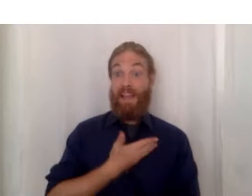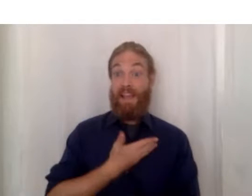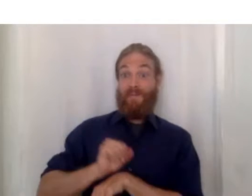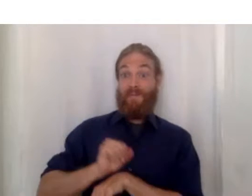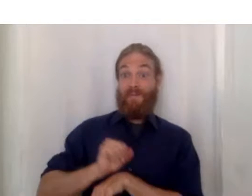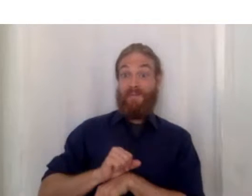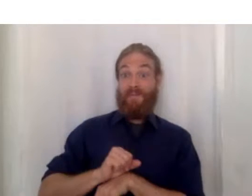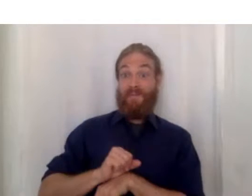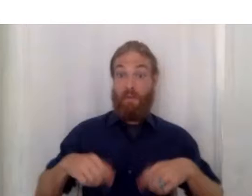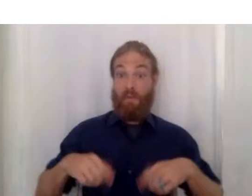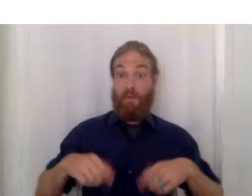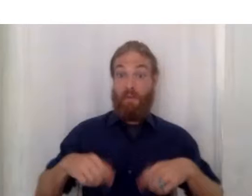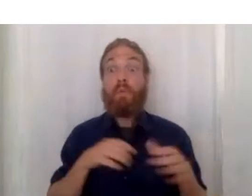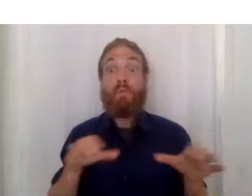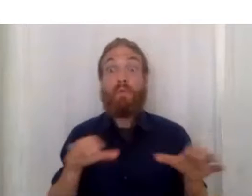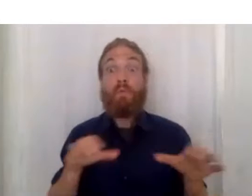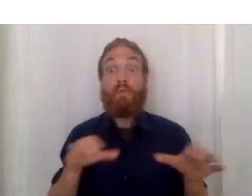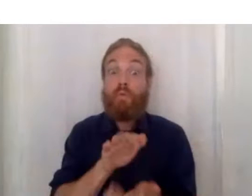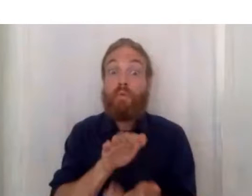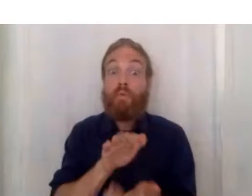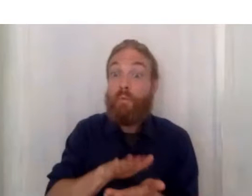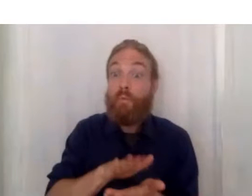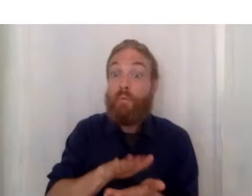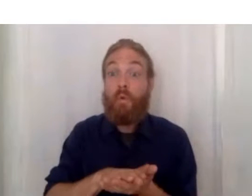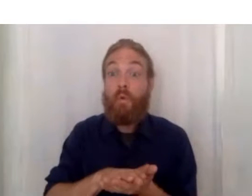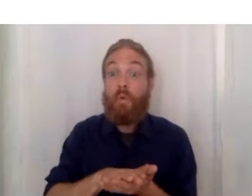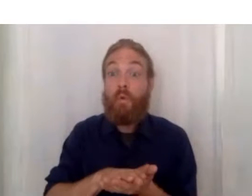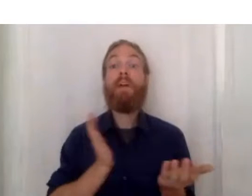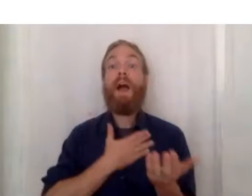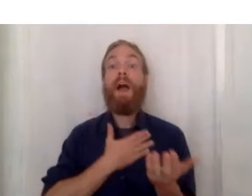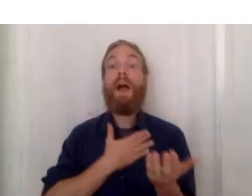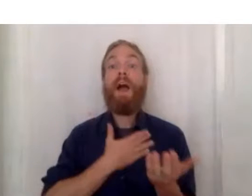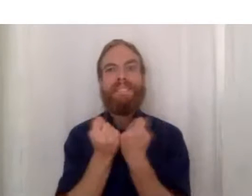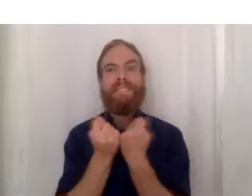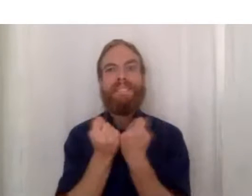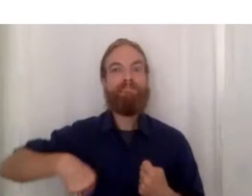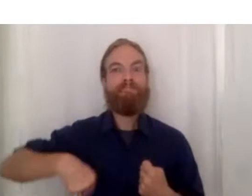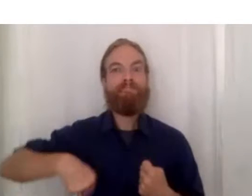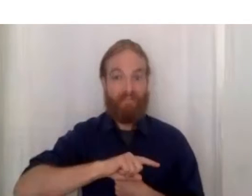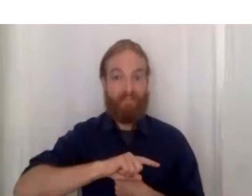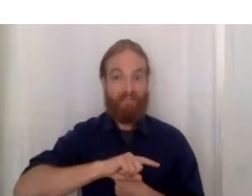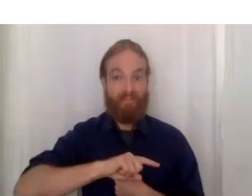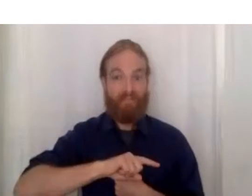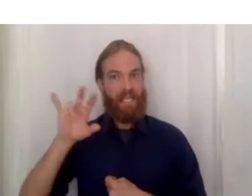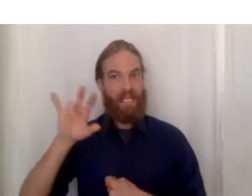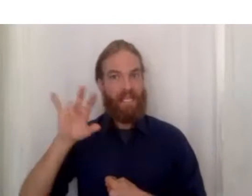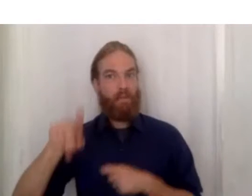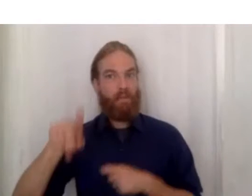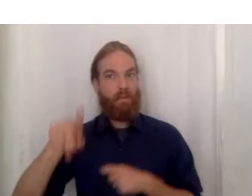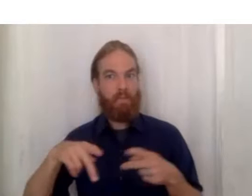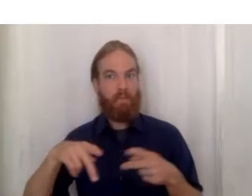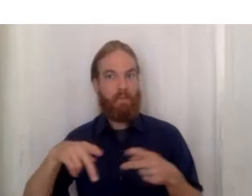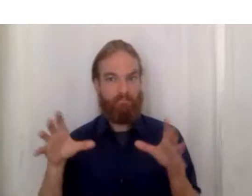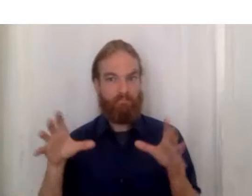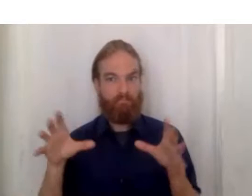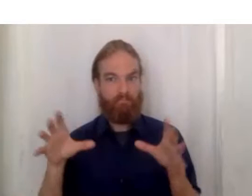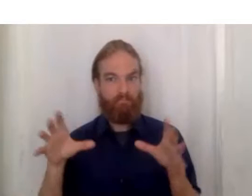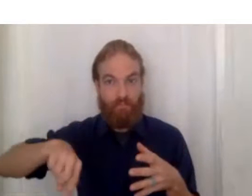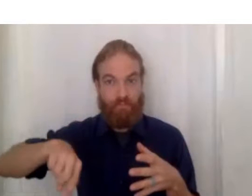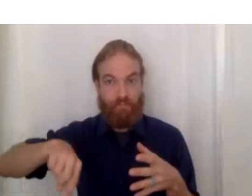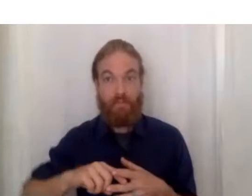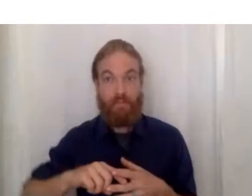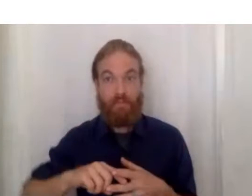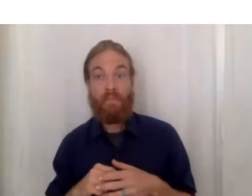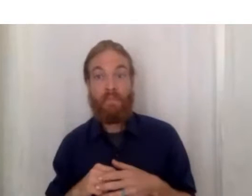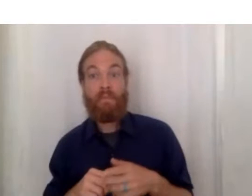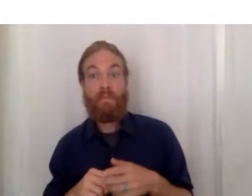Our team, which is composed of 7 individuals, so 4 epidemiologists, a supervisor, and 2 disease